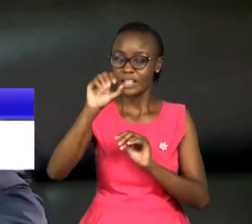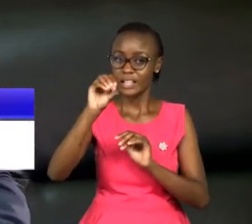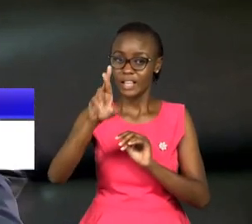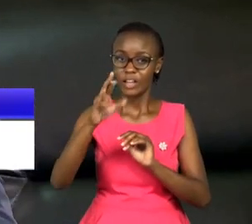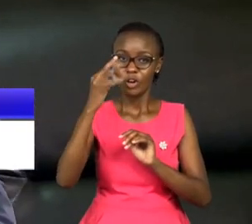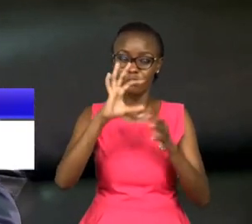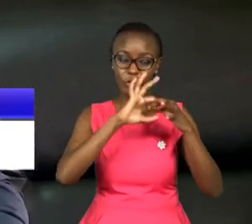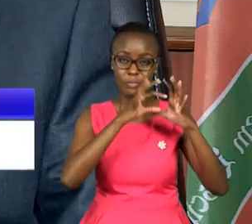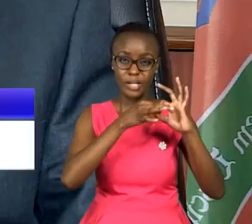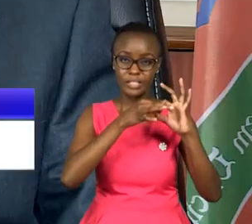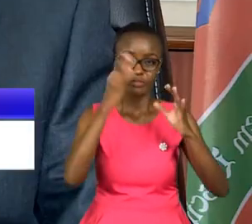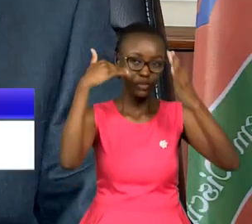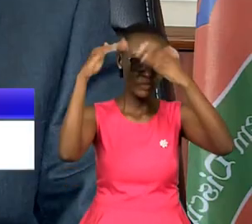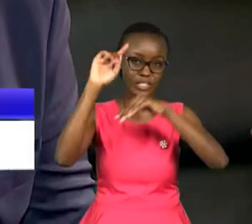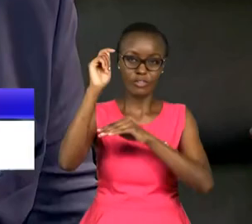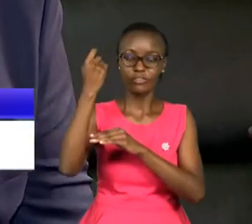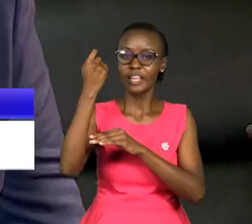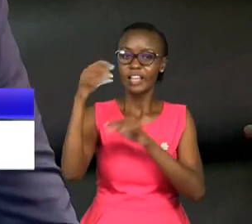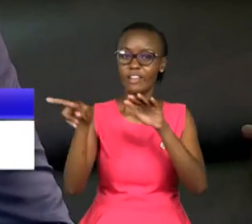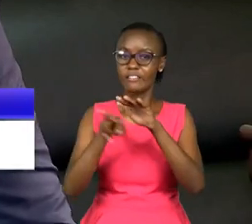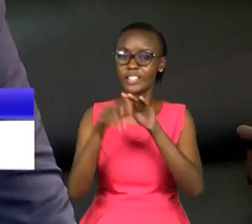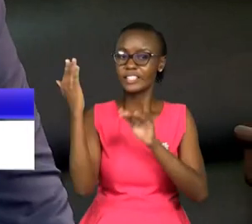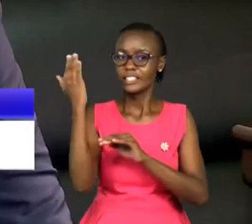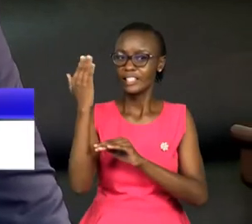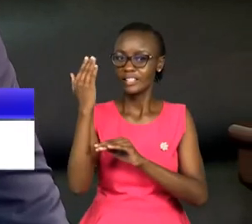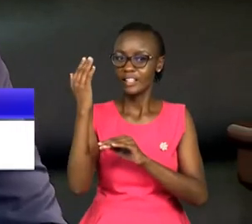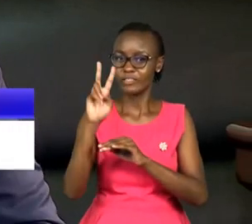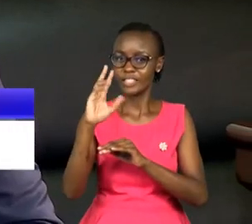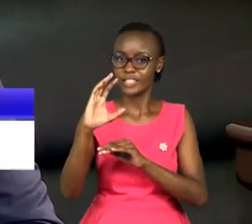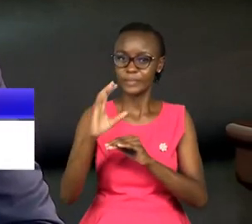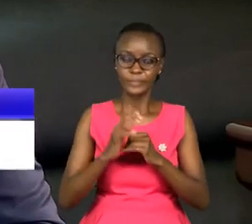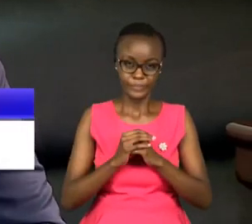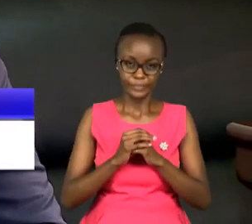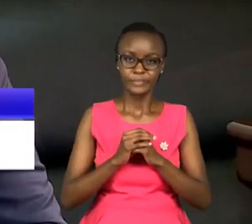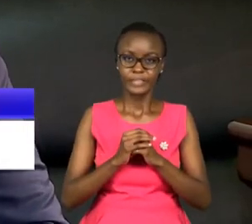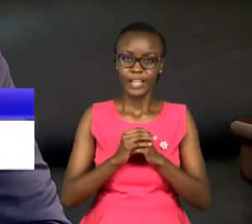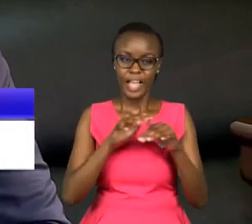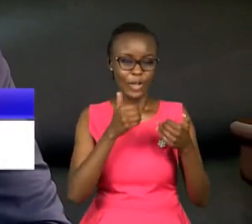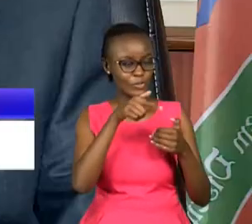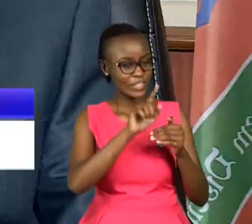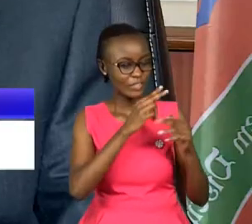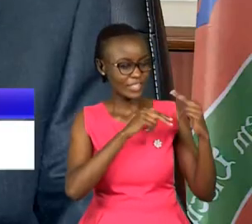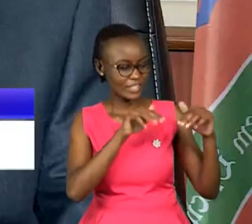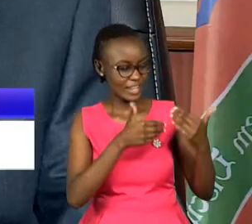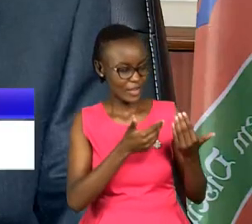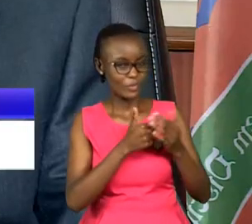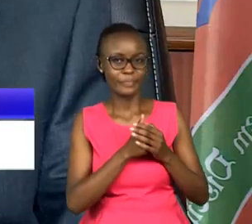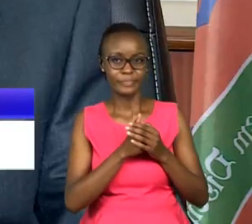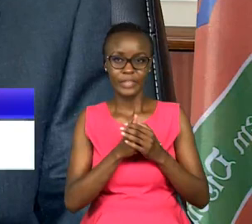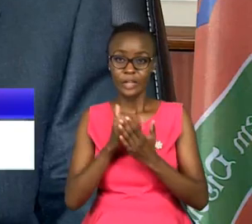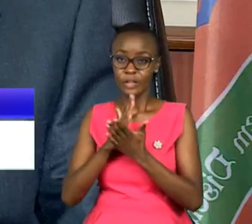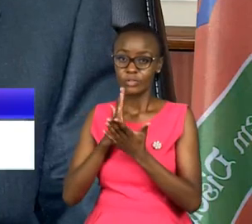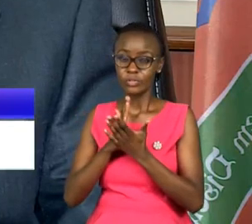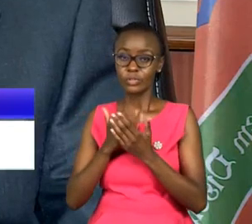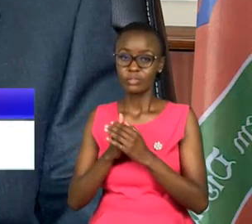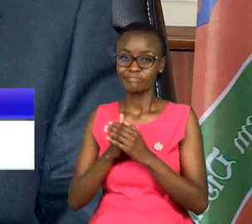thank you for creating time. What has your journey been like to becoming Vice Chancellor? It's very interesting